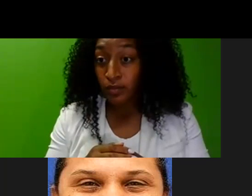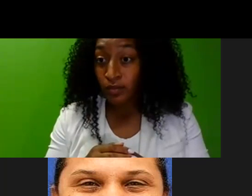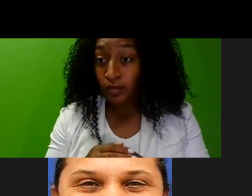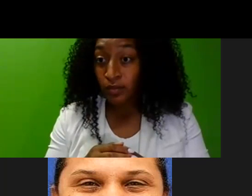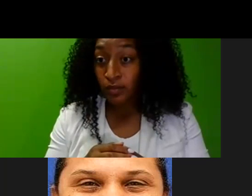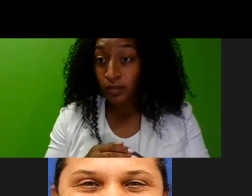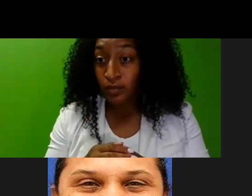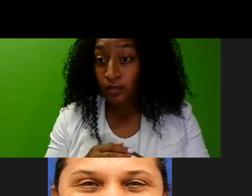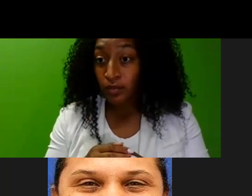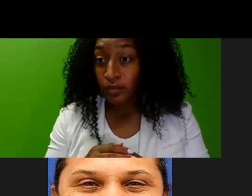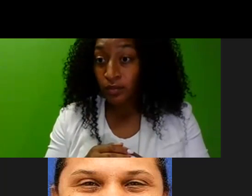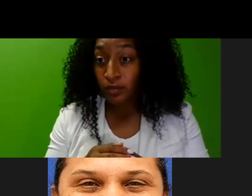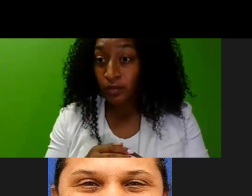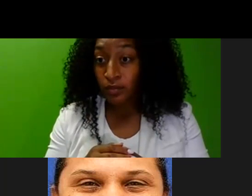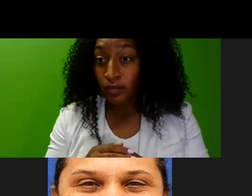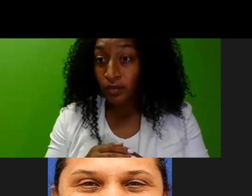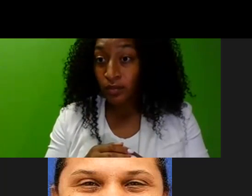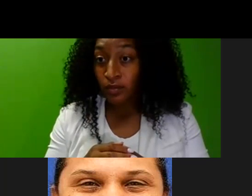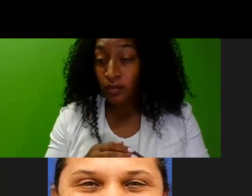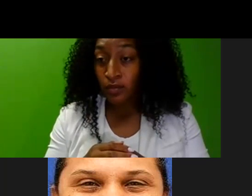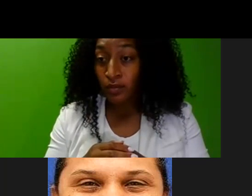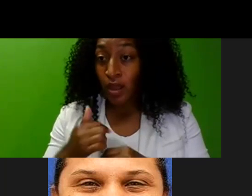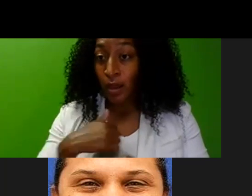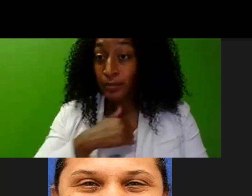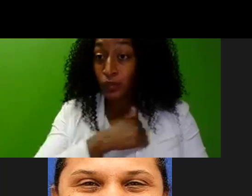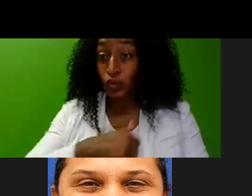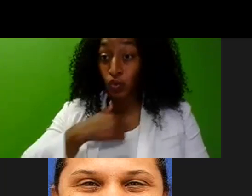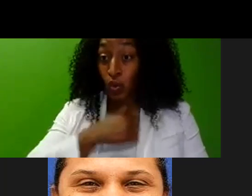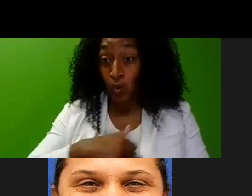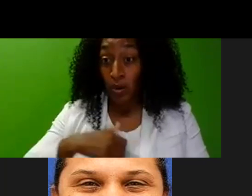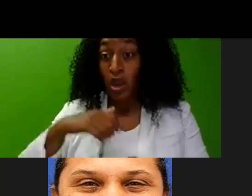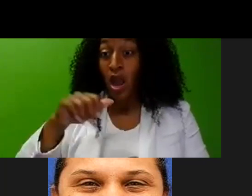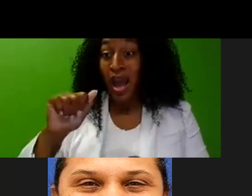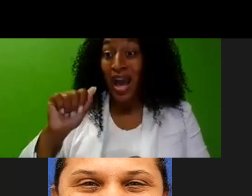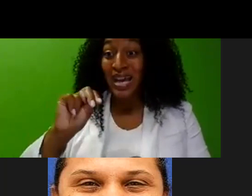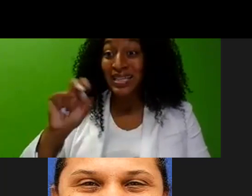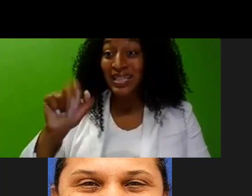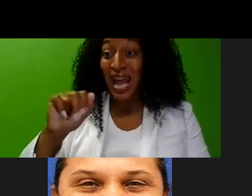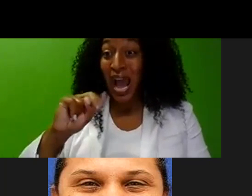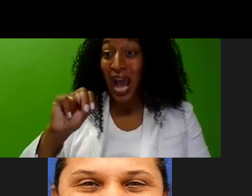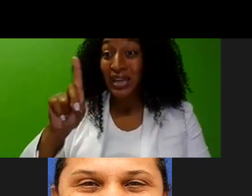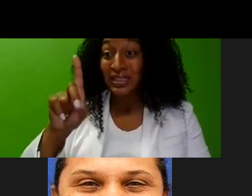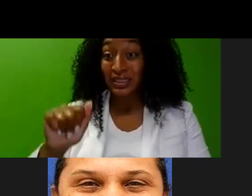So Ananda, I apologize if I mispronounced. You're in the lab class. Amanda?